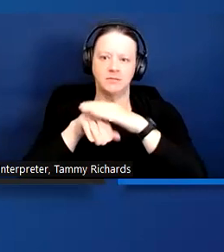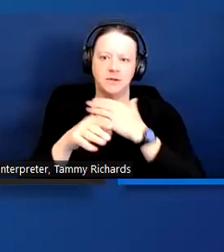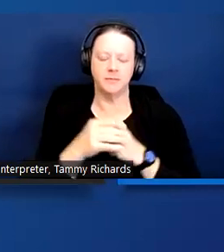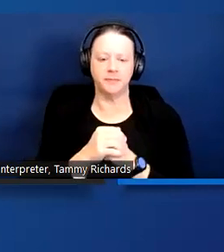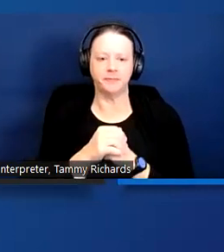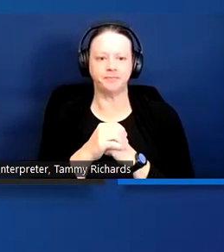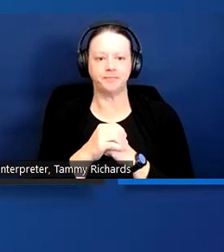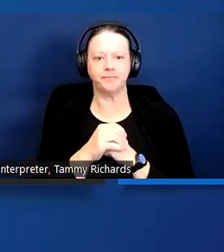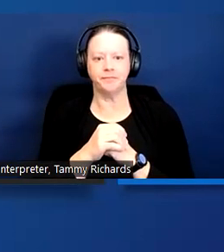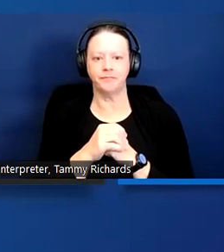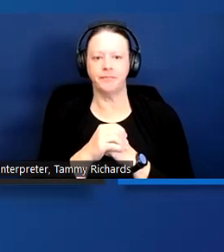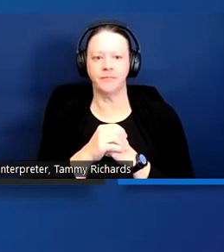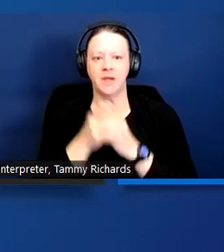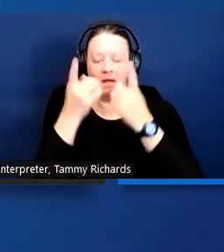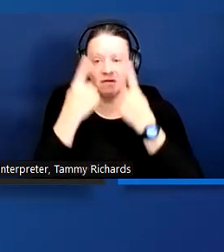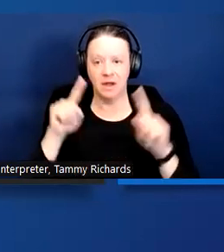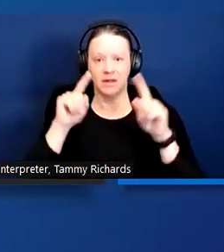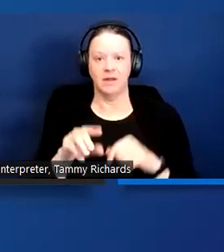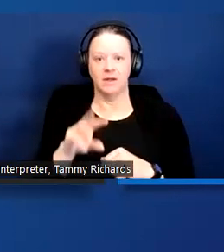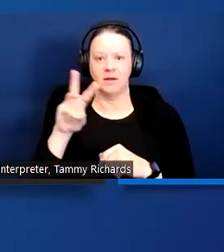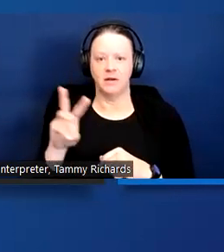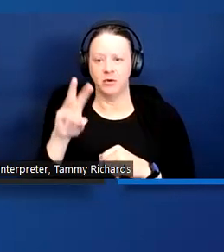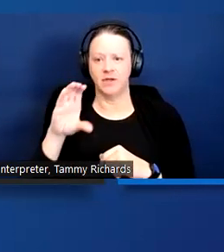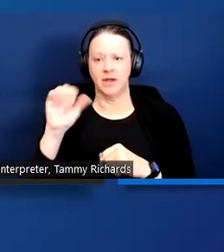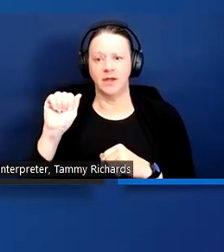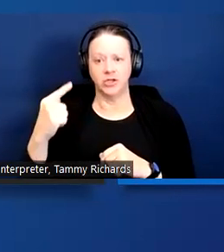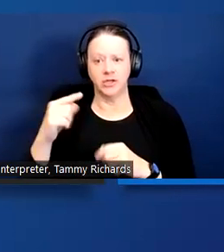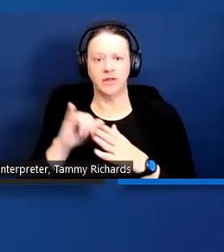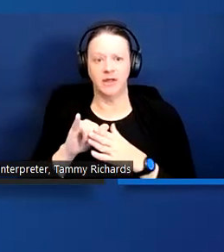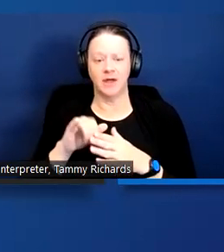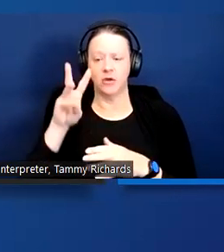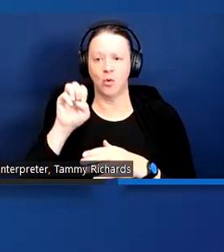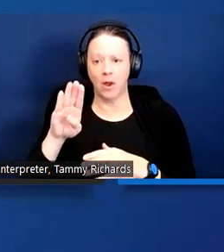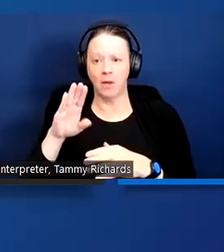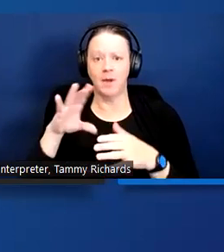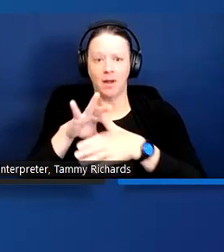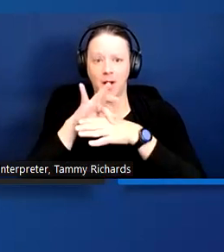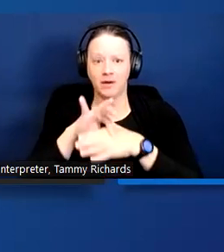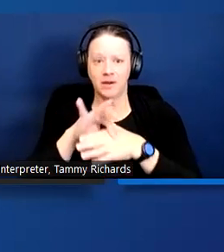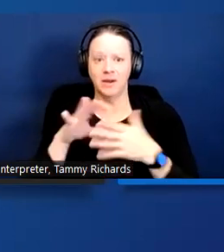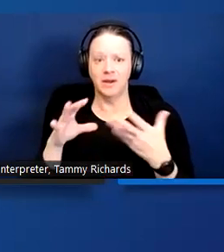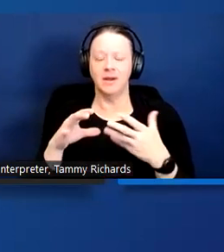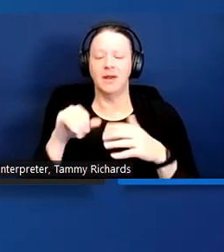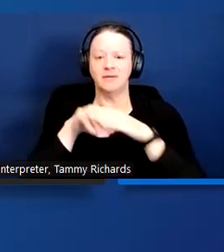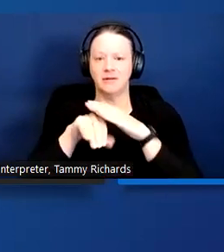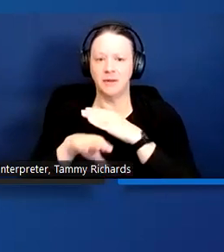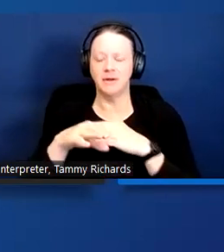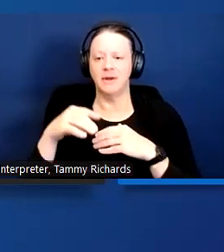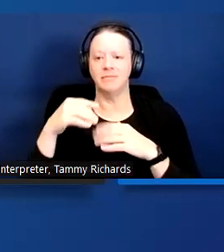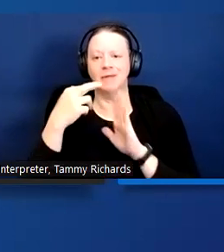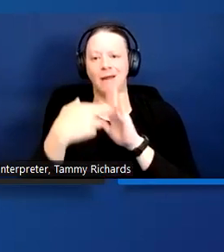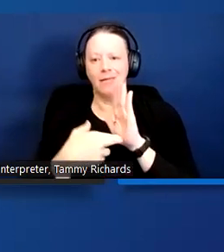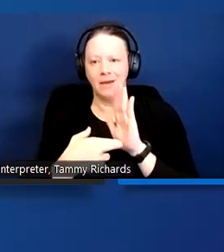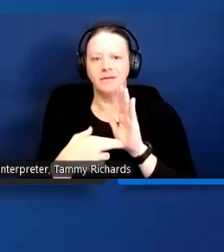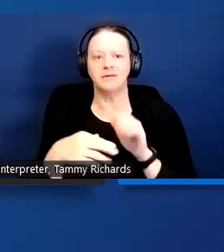And then finally, the Web Content Accessibility Guidelines. This is also known as WCAG. They were created